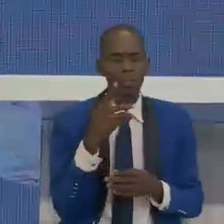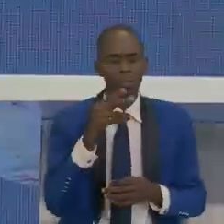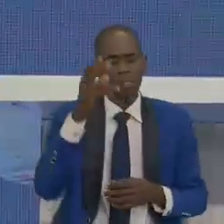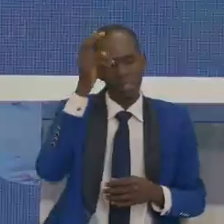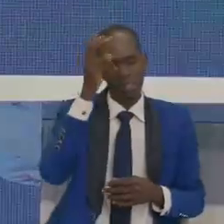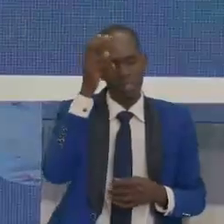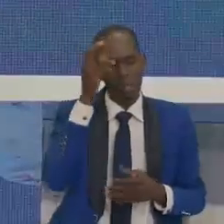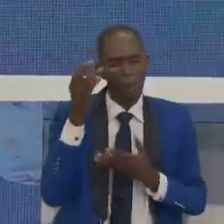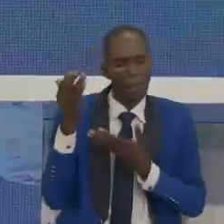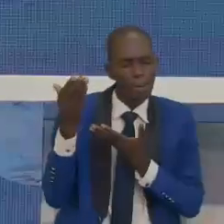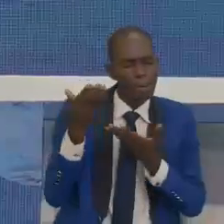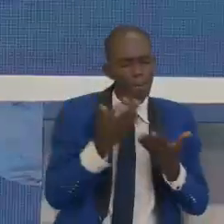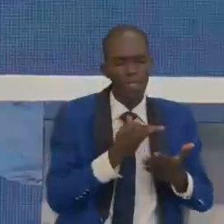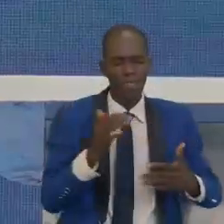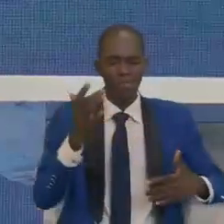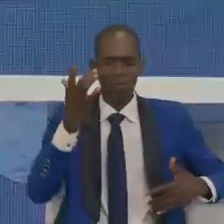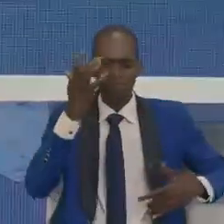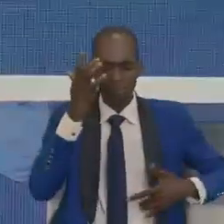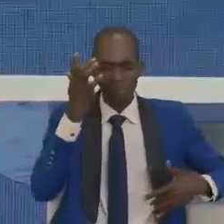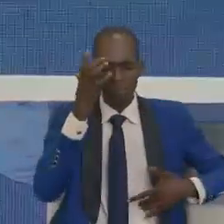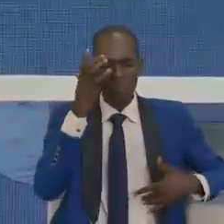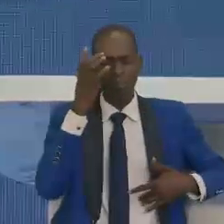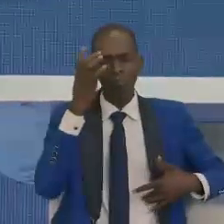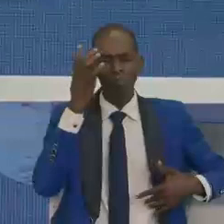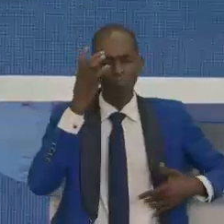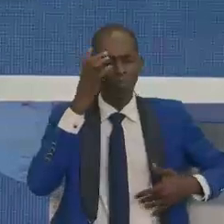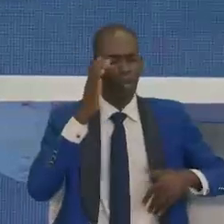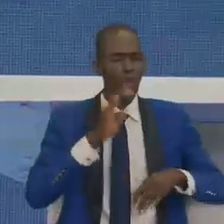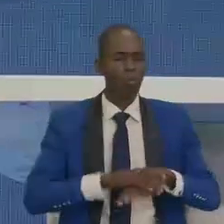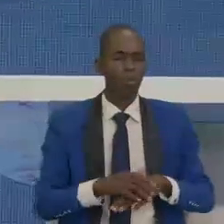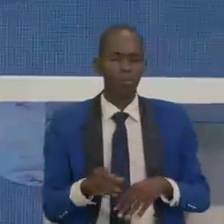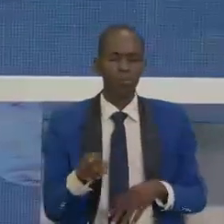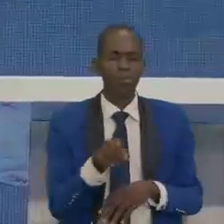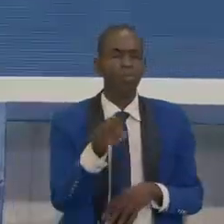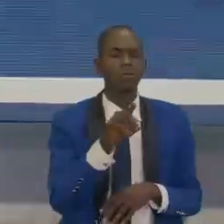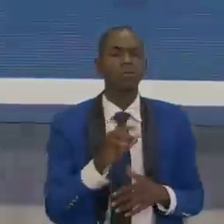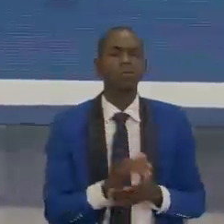bringing a disease and sickness upon them,